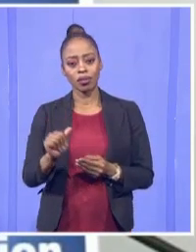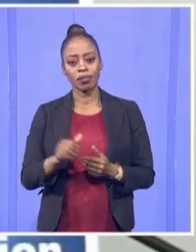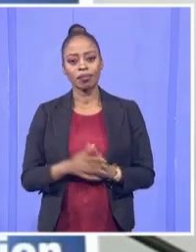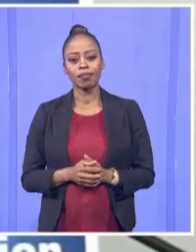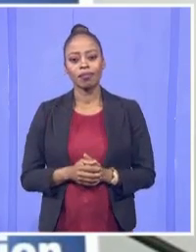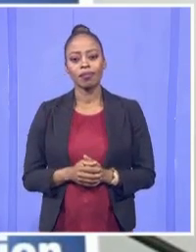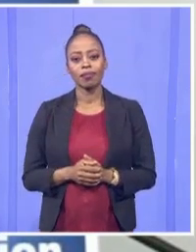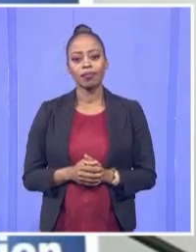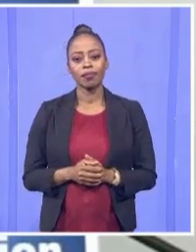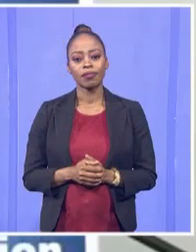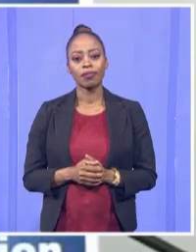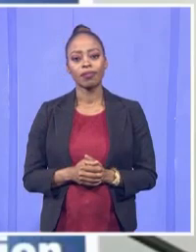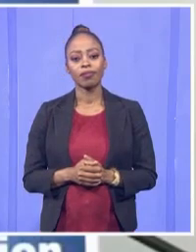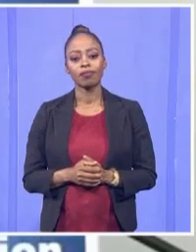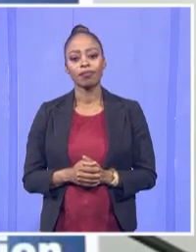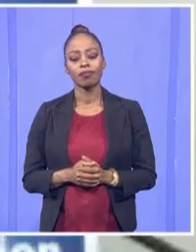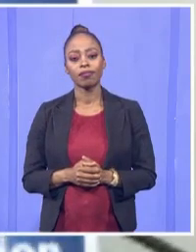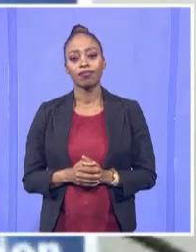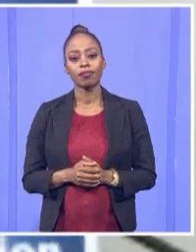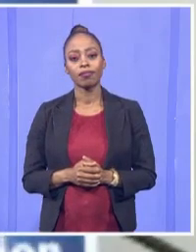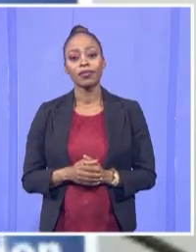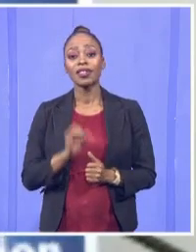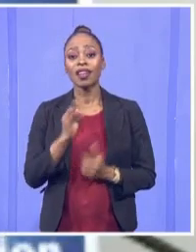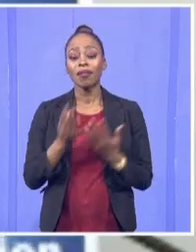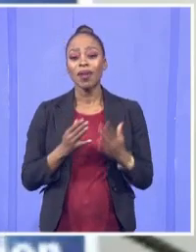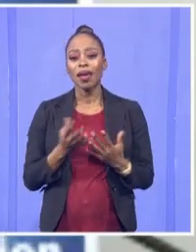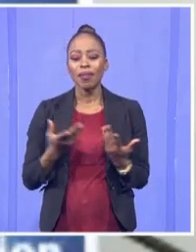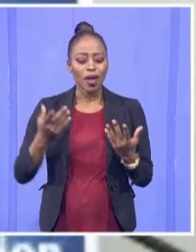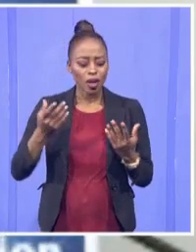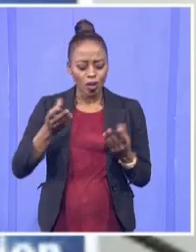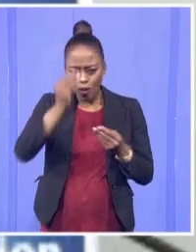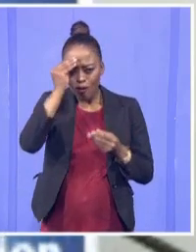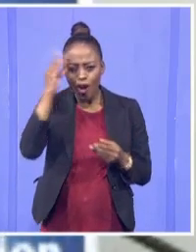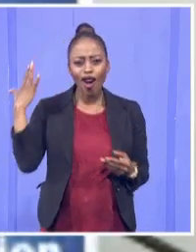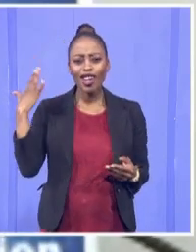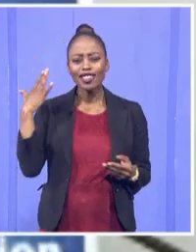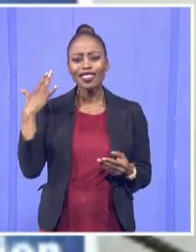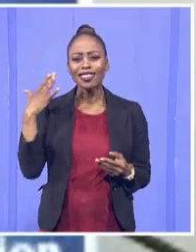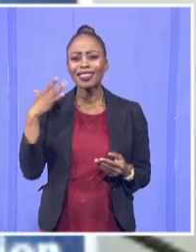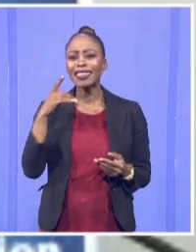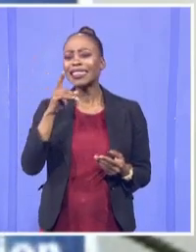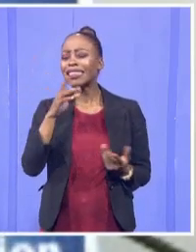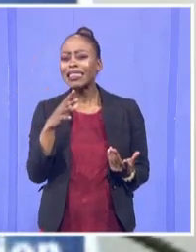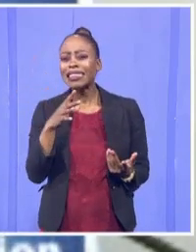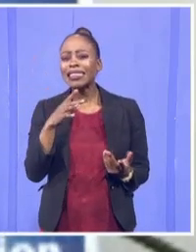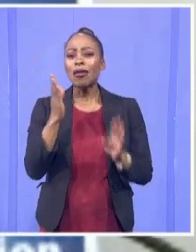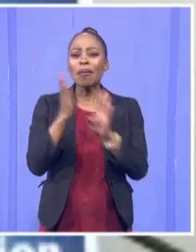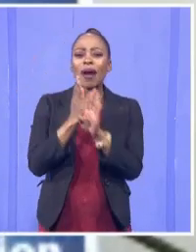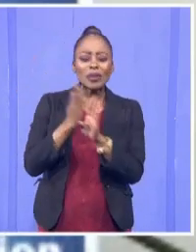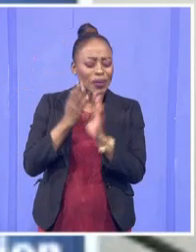If also you have lost your credentials, because there are many people that forget their own passwords.